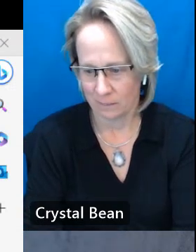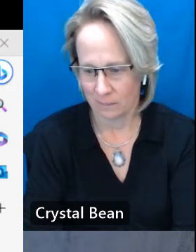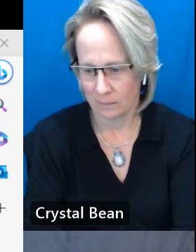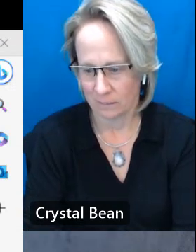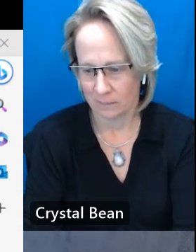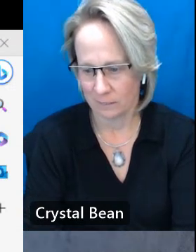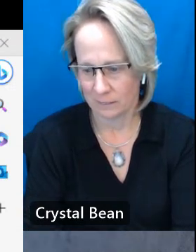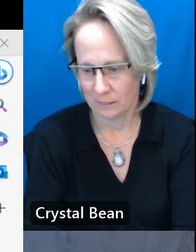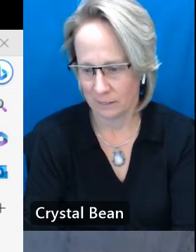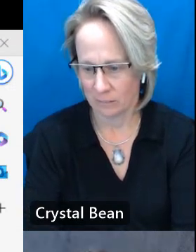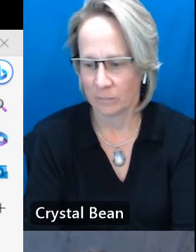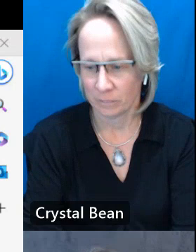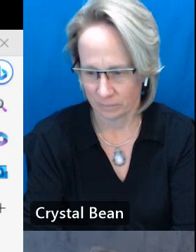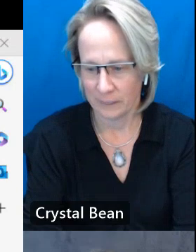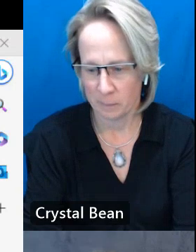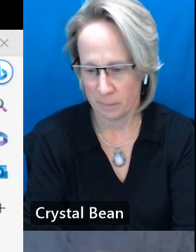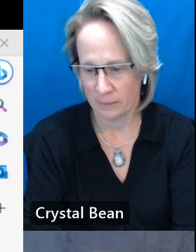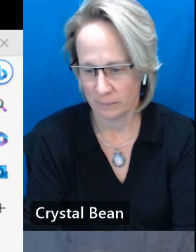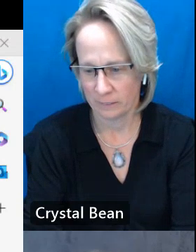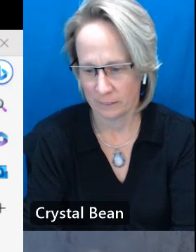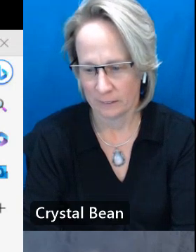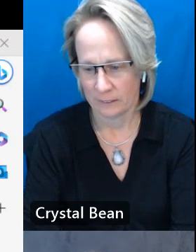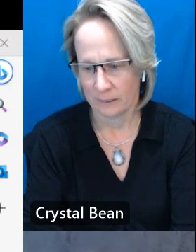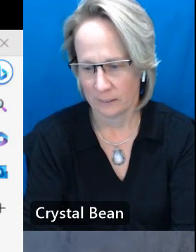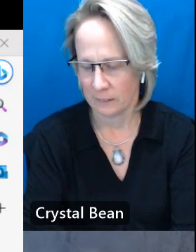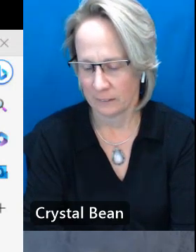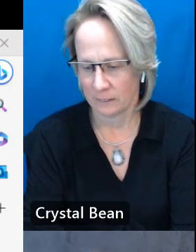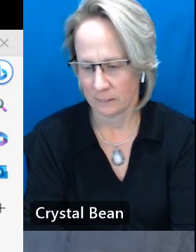Oh, there you are.